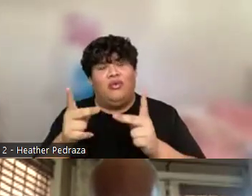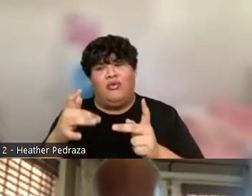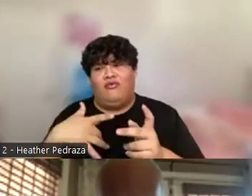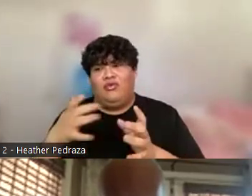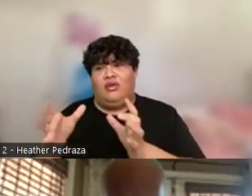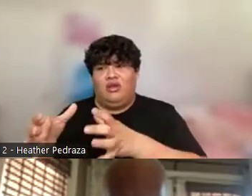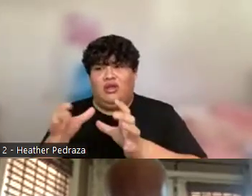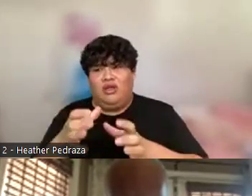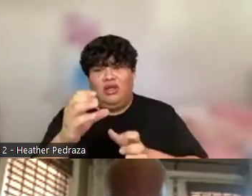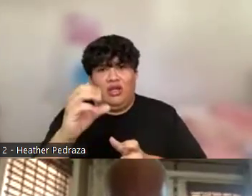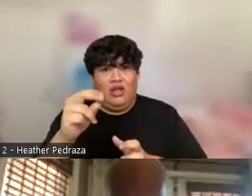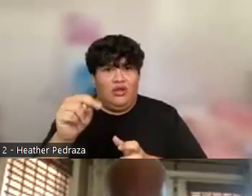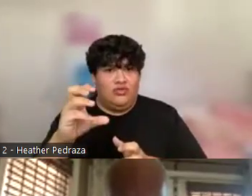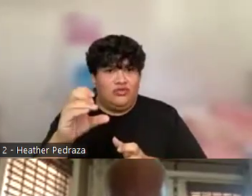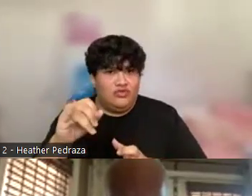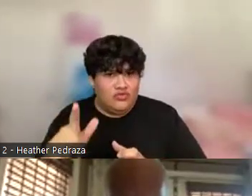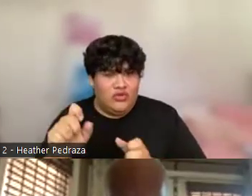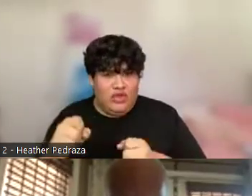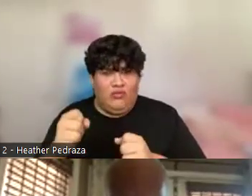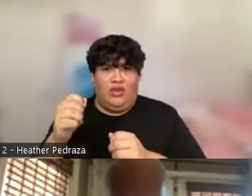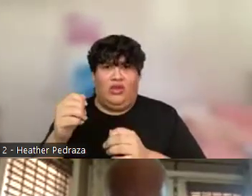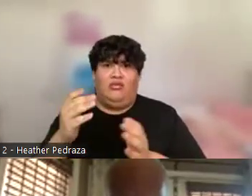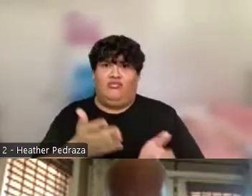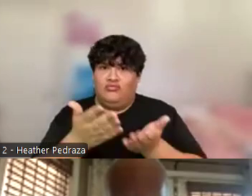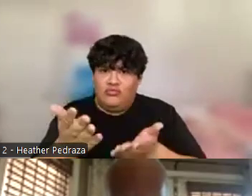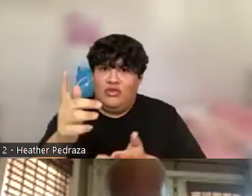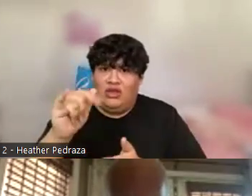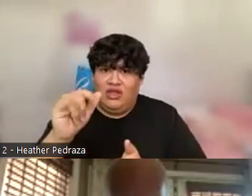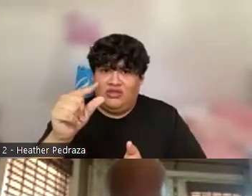council. Can we recommend legislation to the legislature?